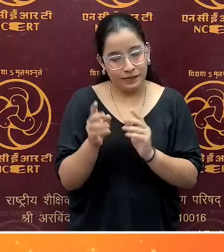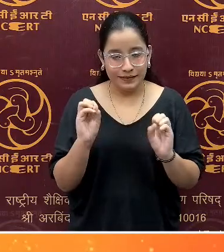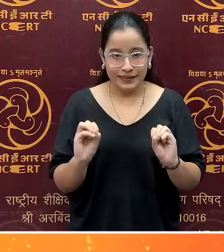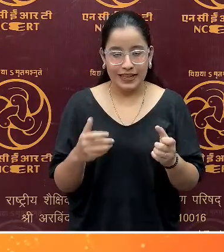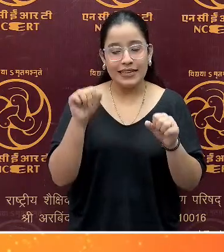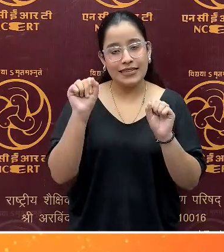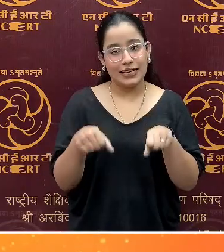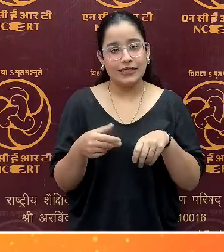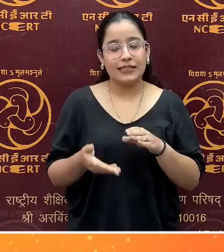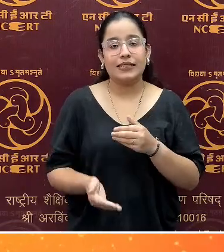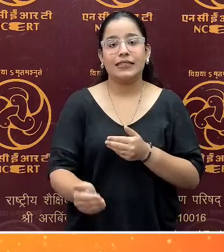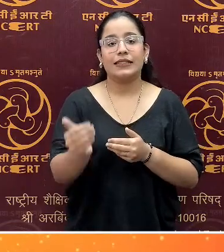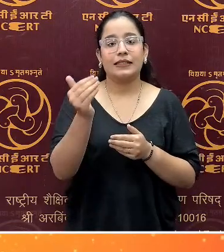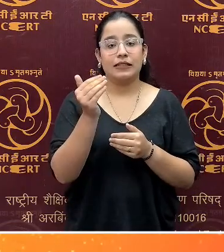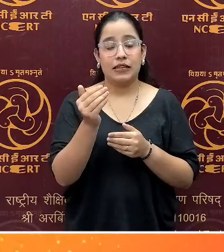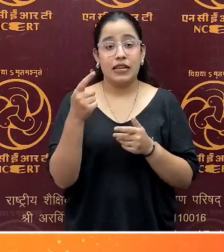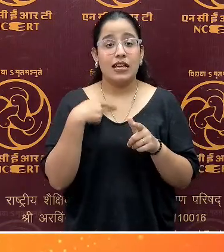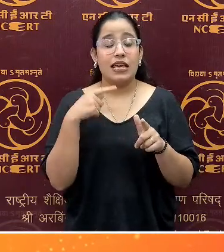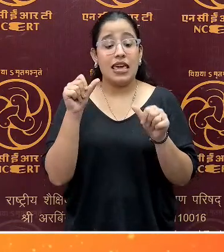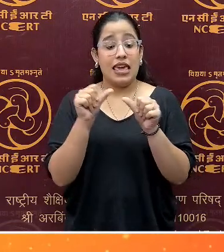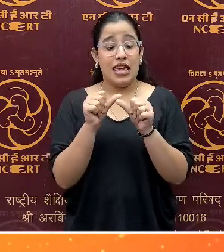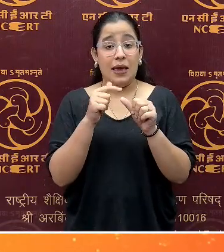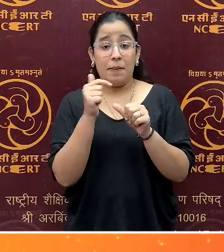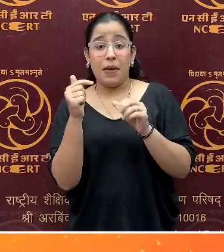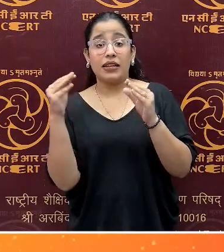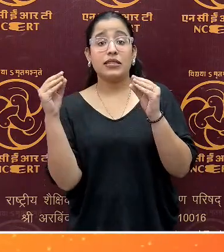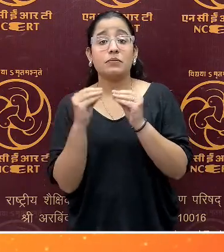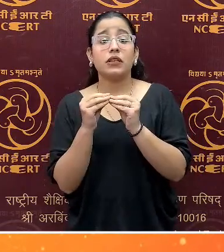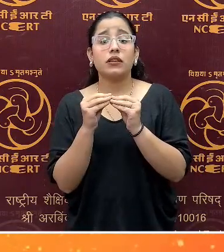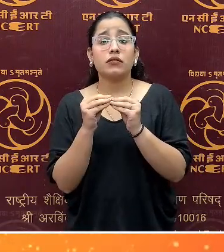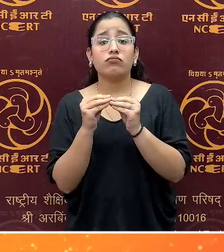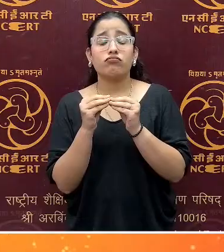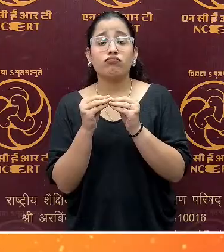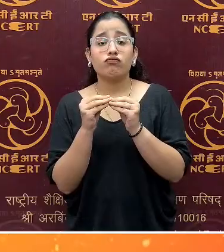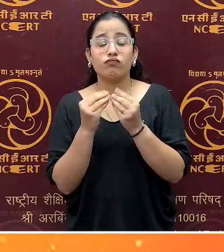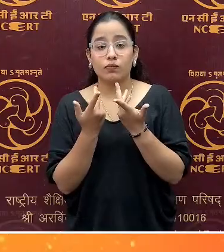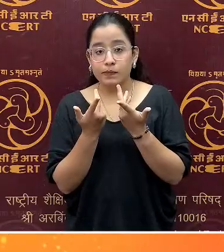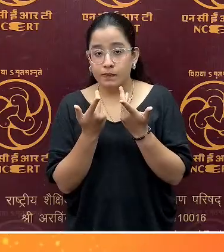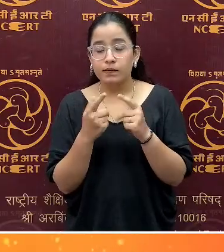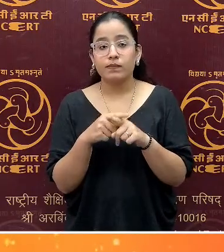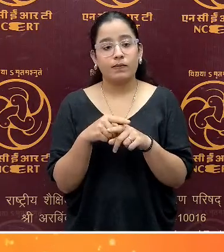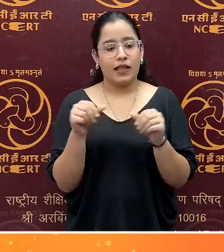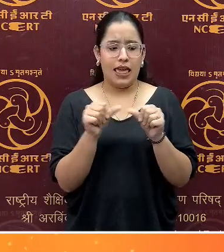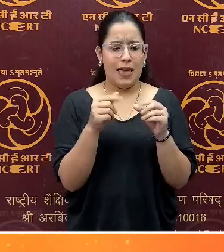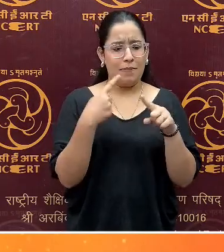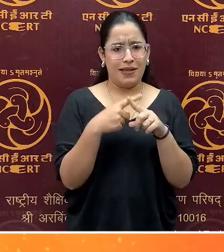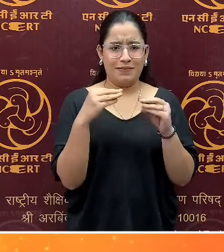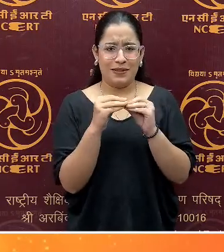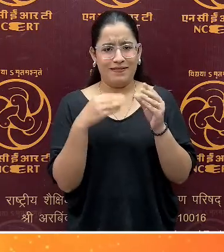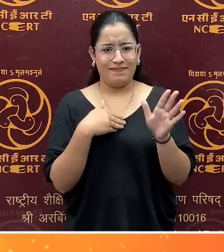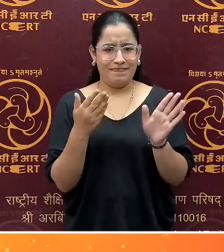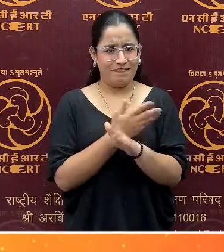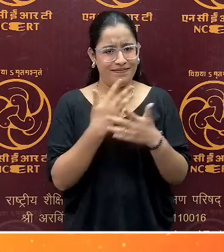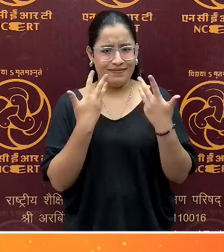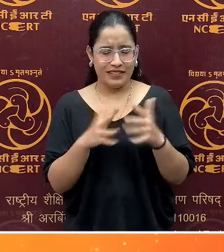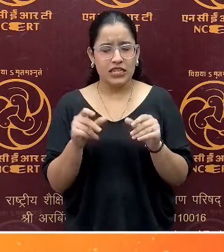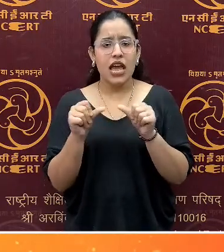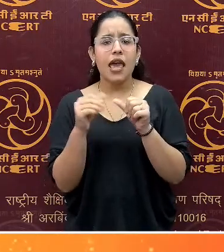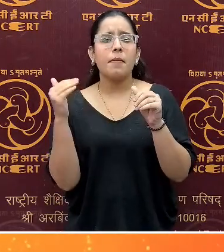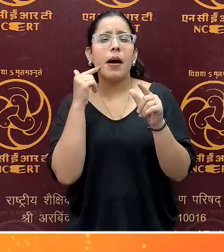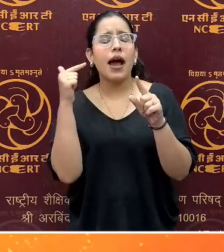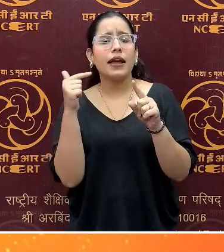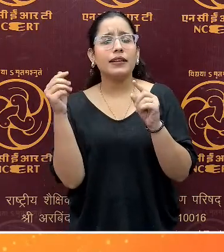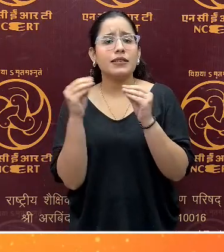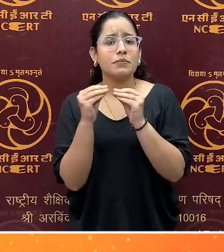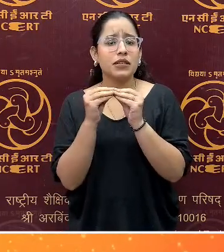the question is, what is A minus B? As we discussed about A plus B, now what is A minus B? A